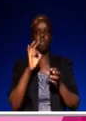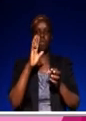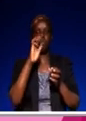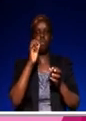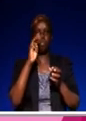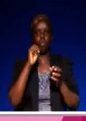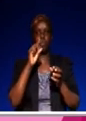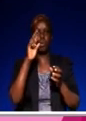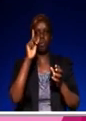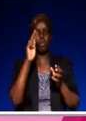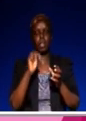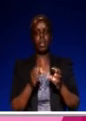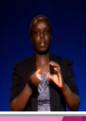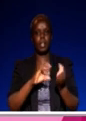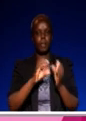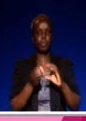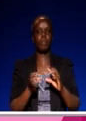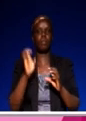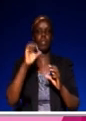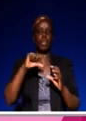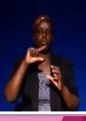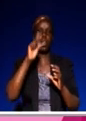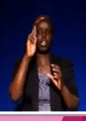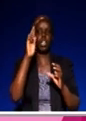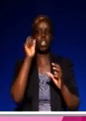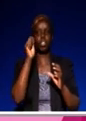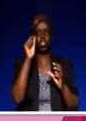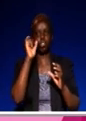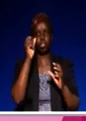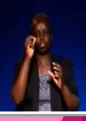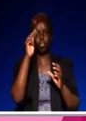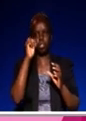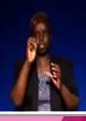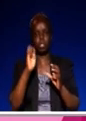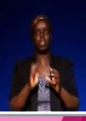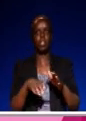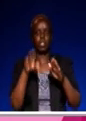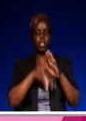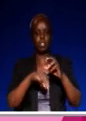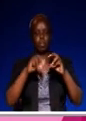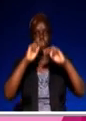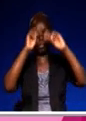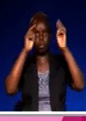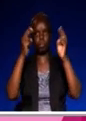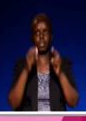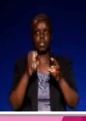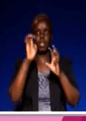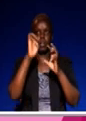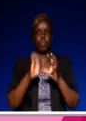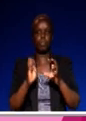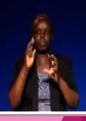chemical equations. Our subtopic is empirical formula and molecular